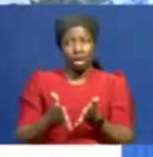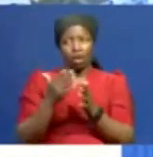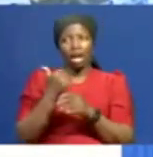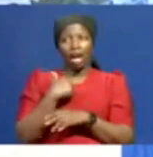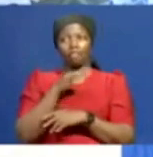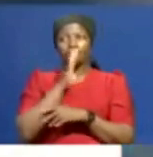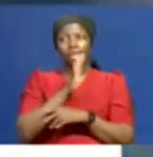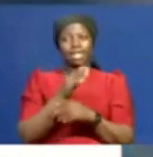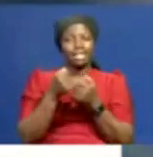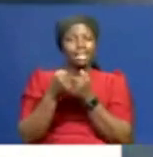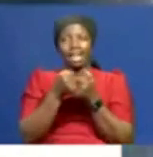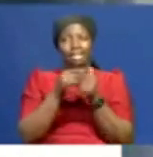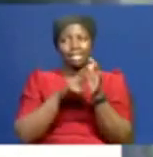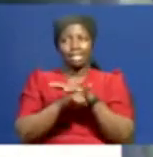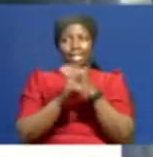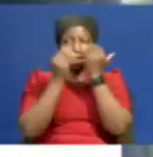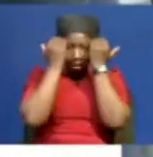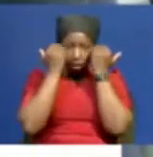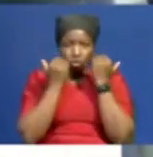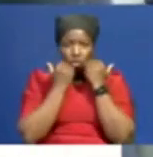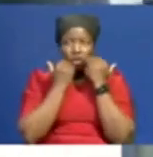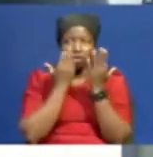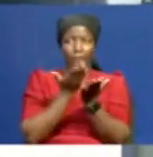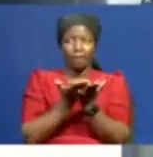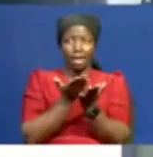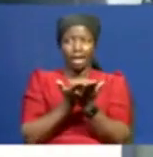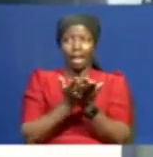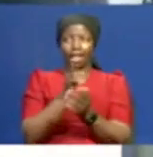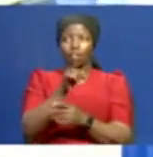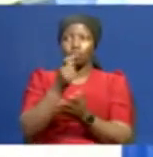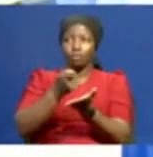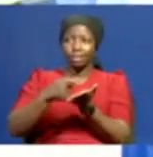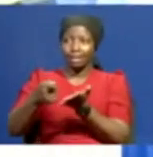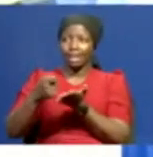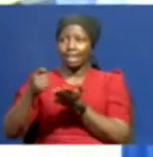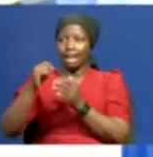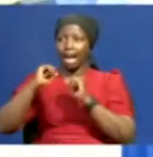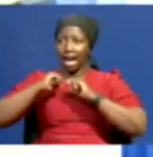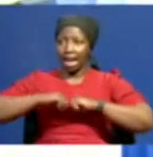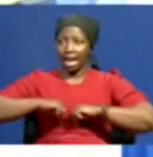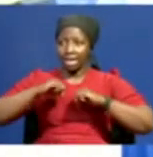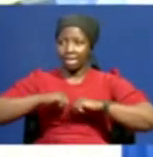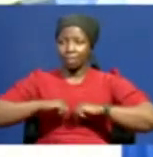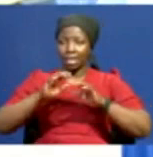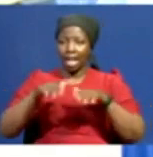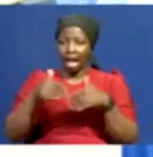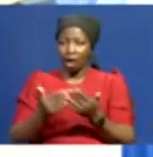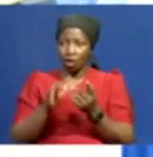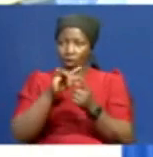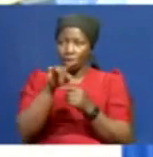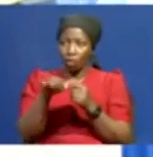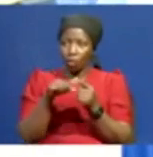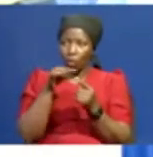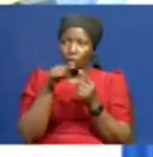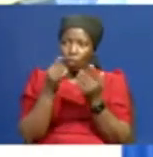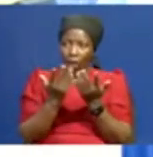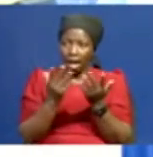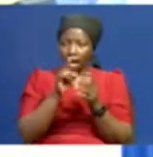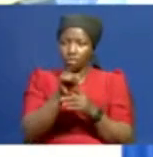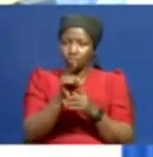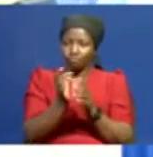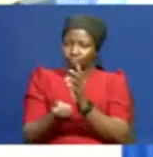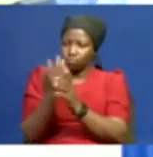Court of Appeal. How do you sign an agreement where you set up an escrow